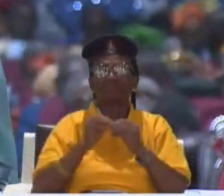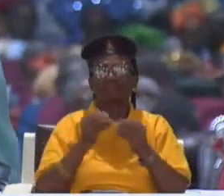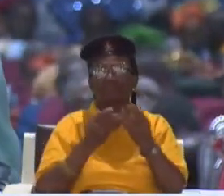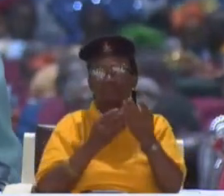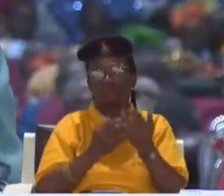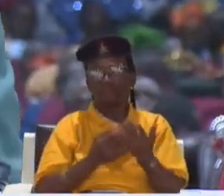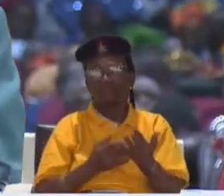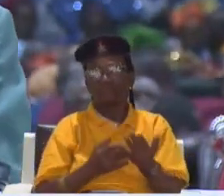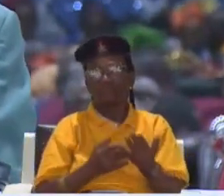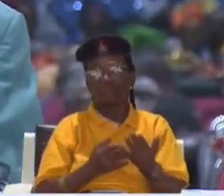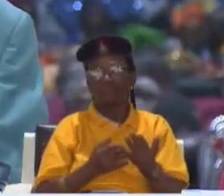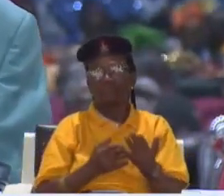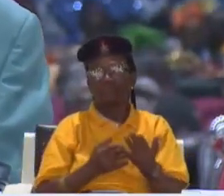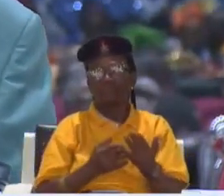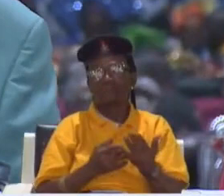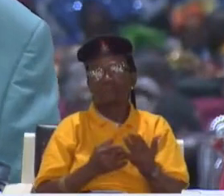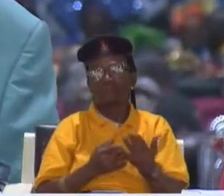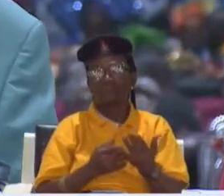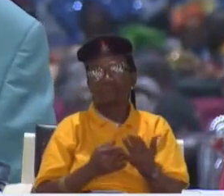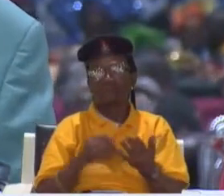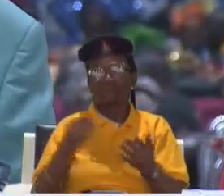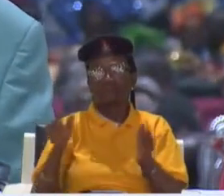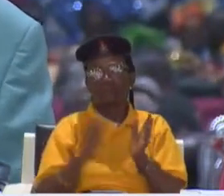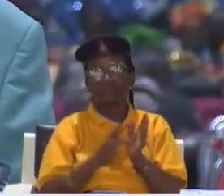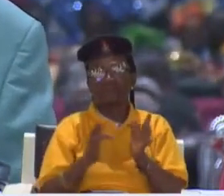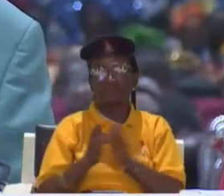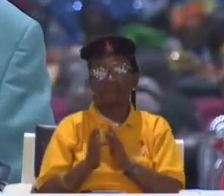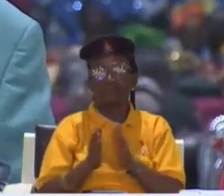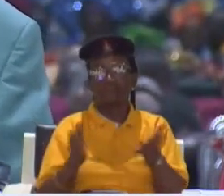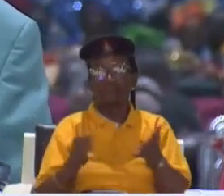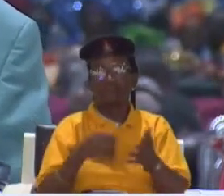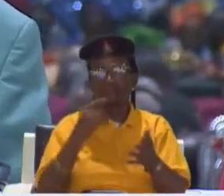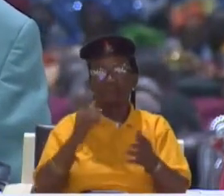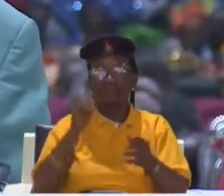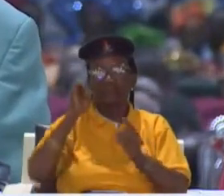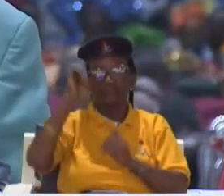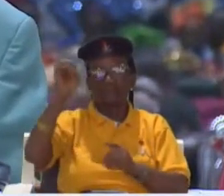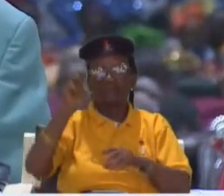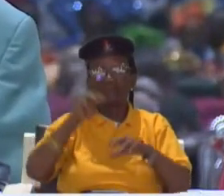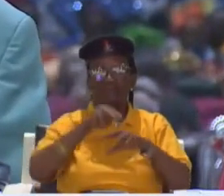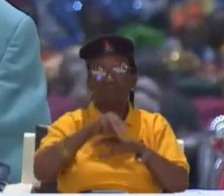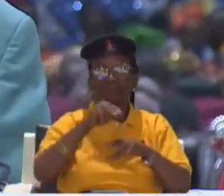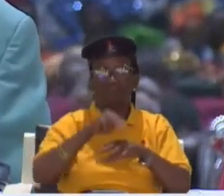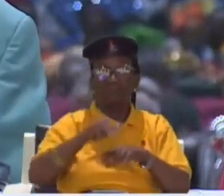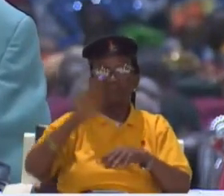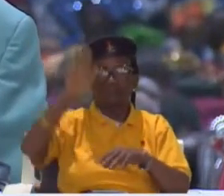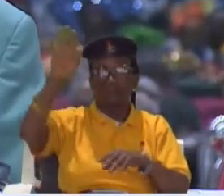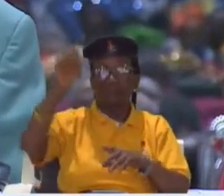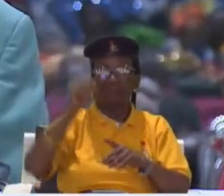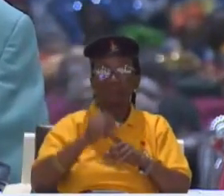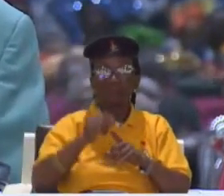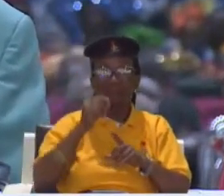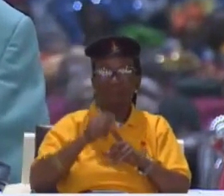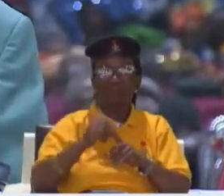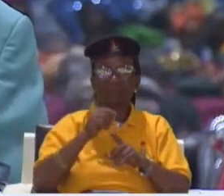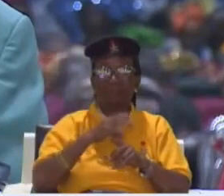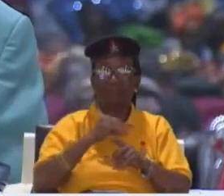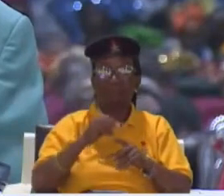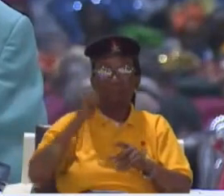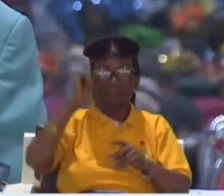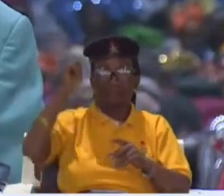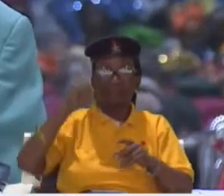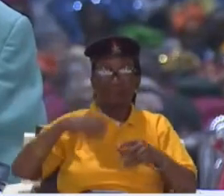sorrow. The Bible says he sends his word and he